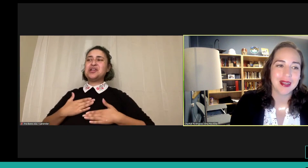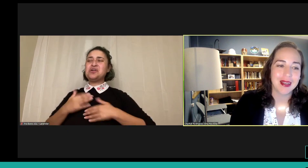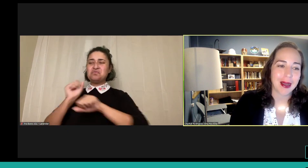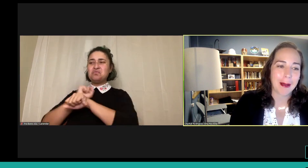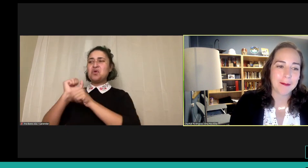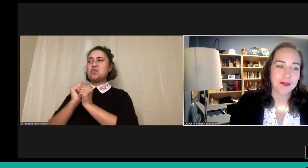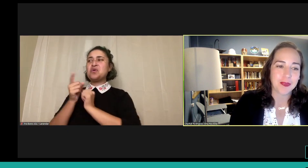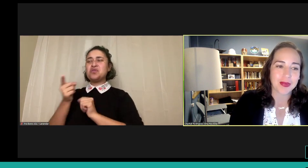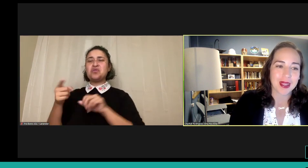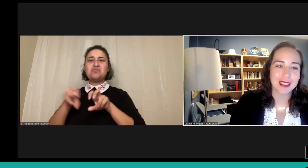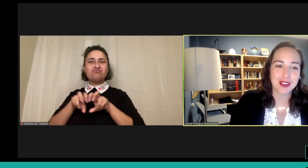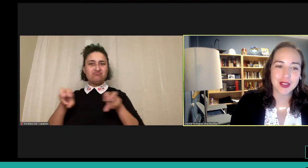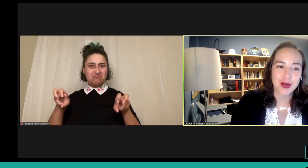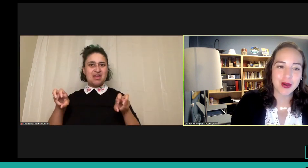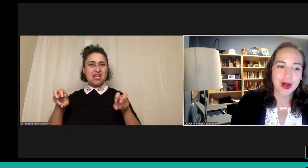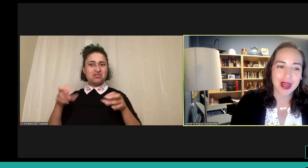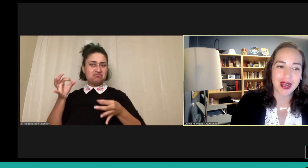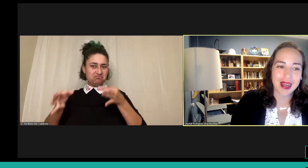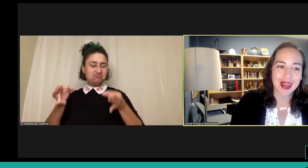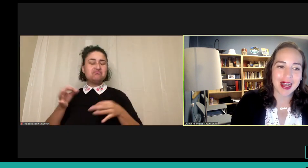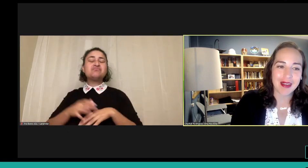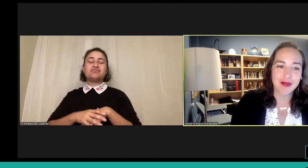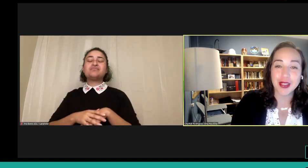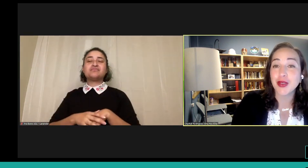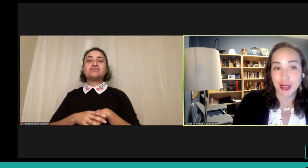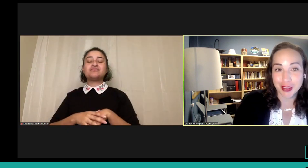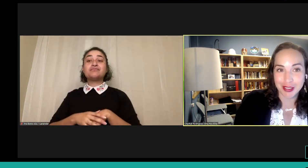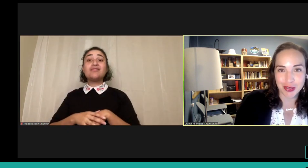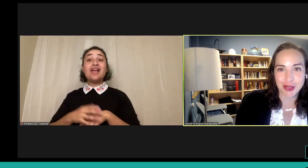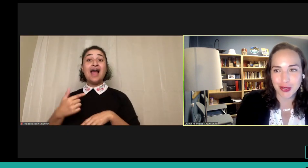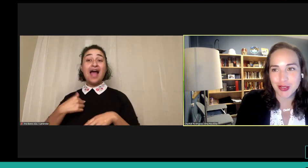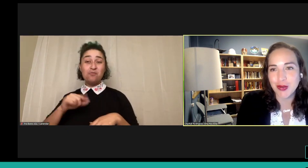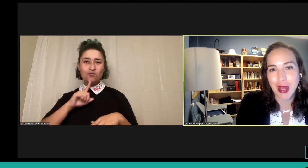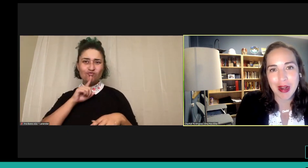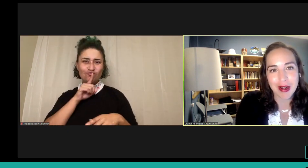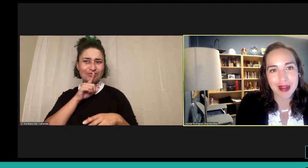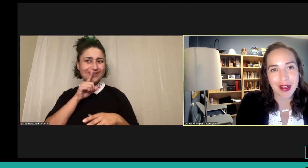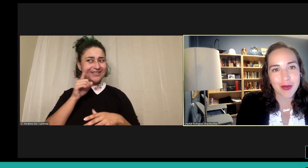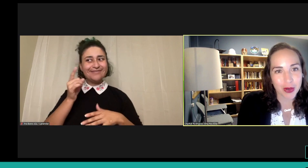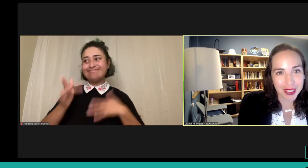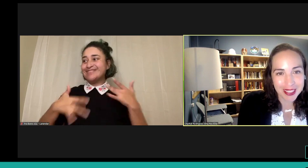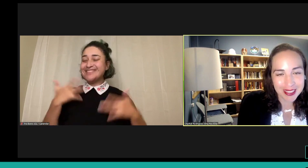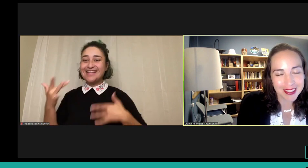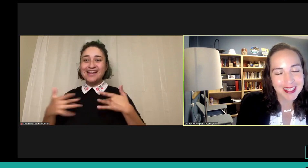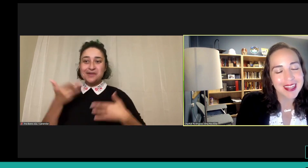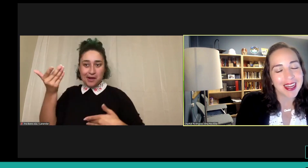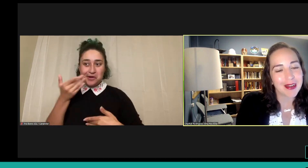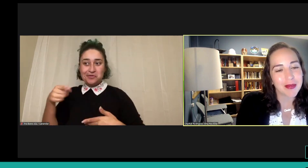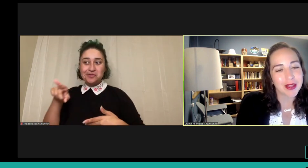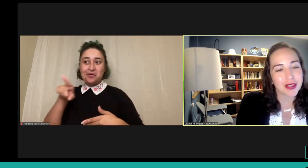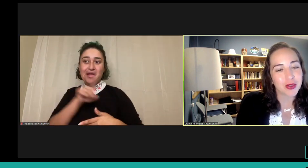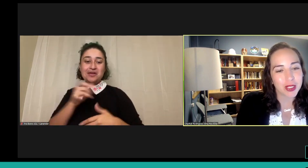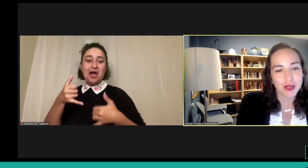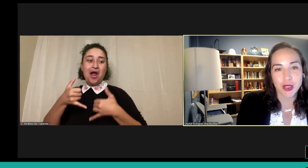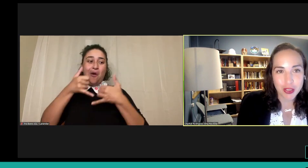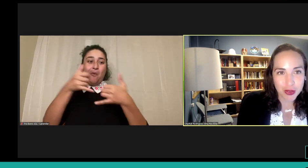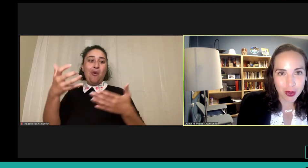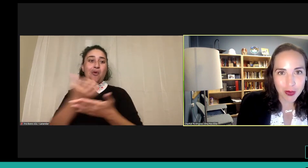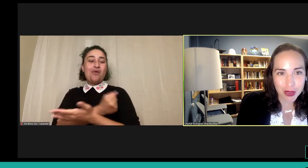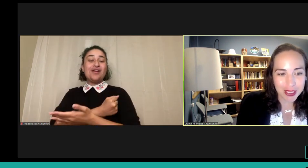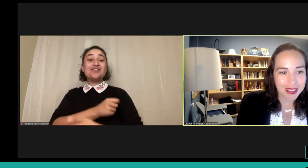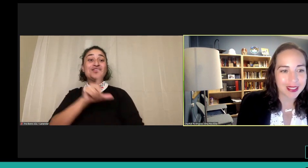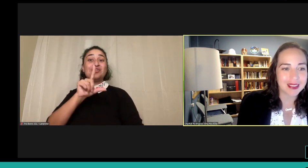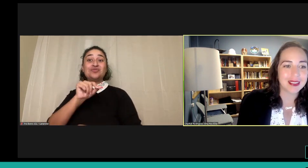committee. And so I'm really thrilled to introduce you to our awardee. The